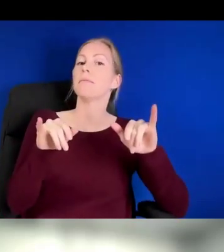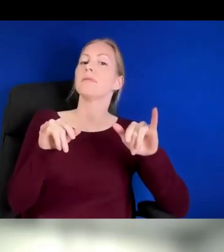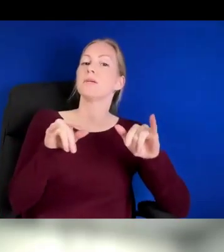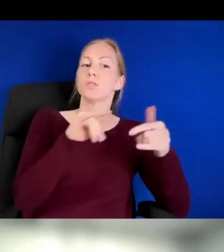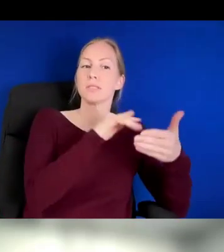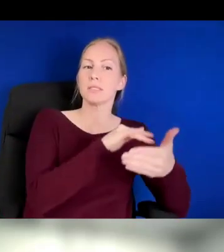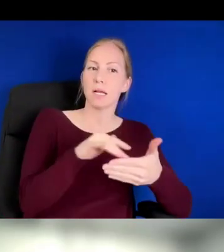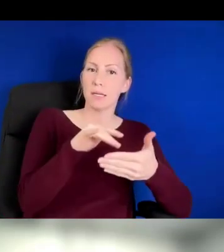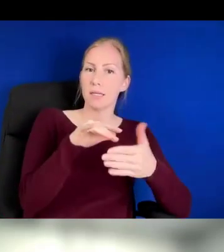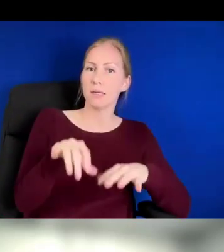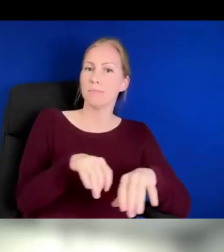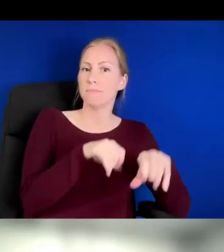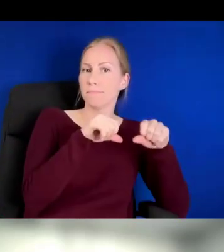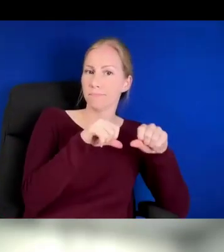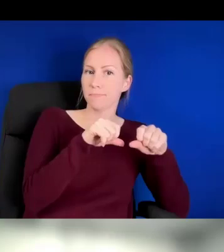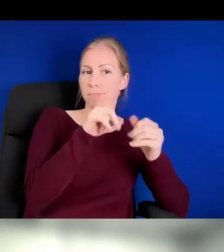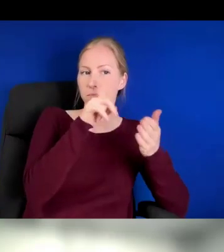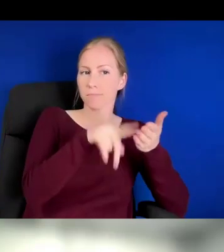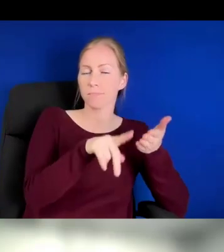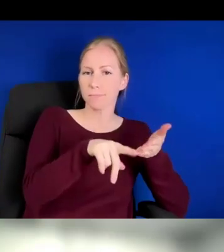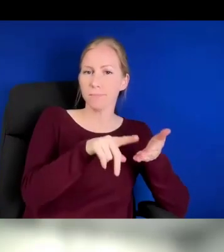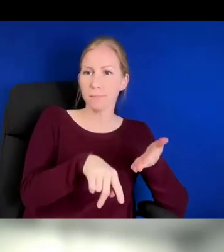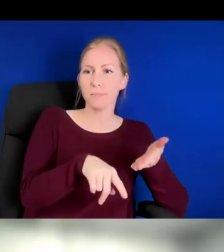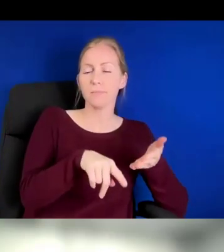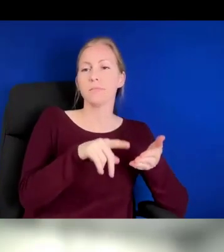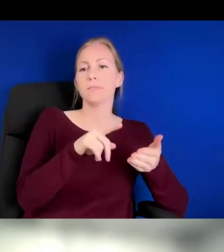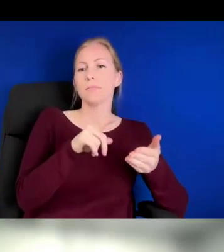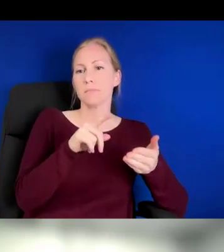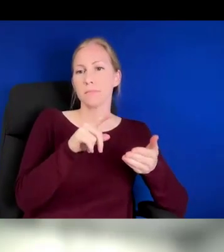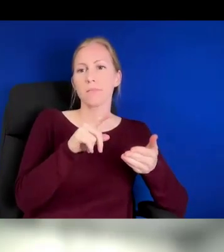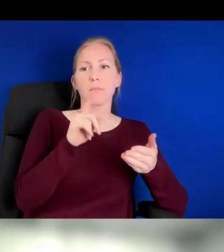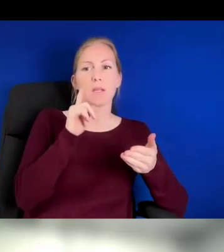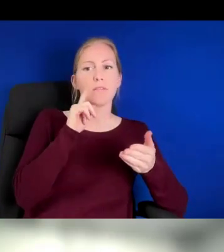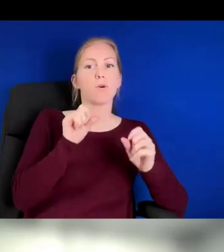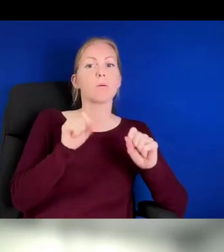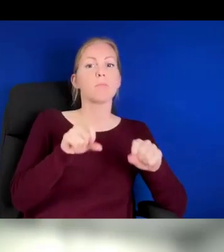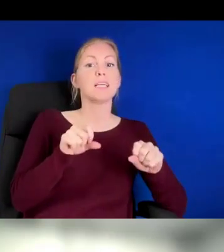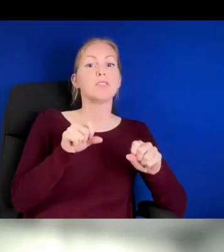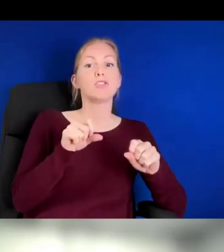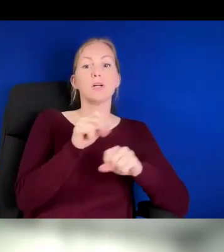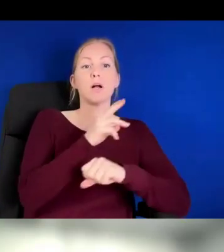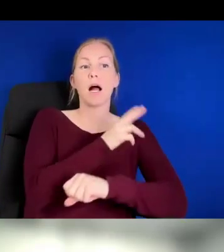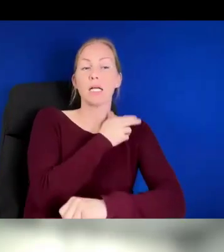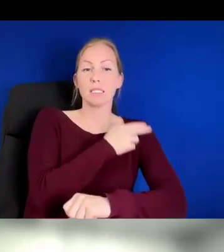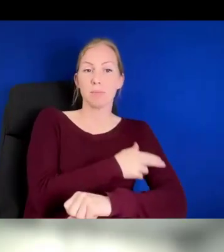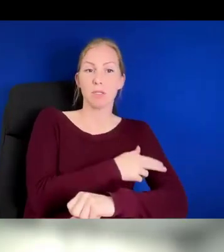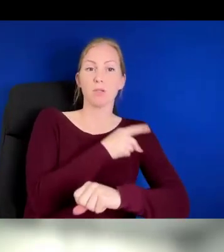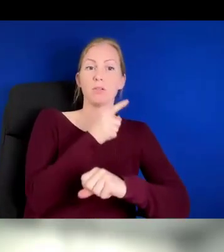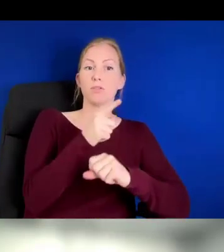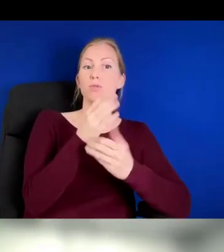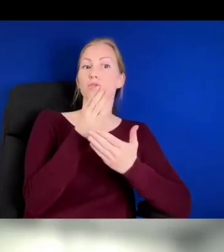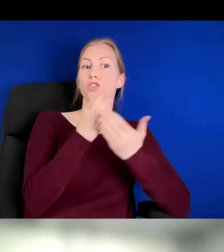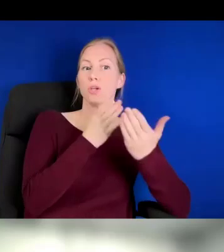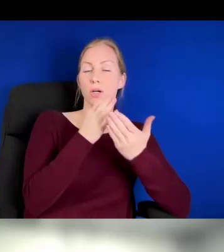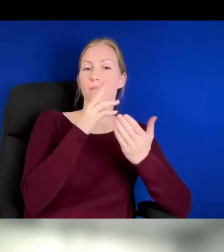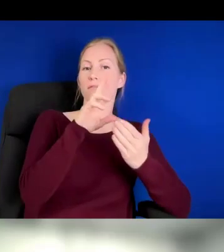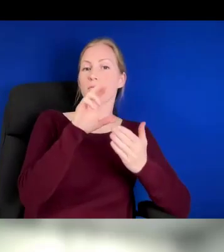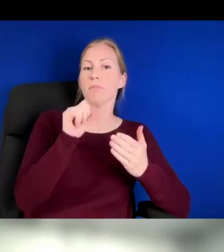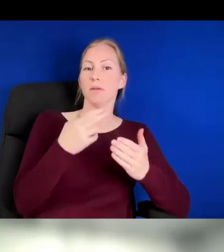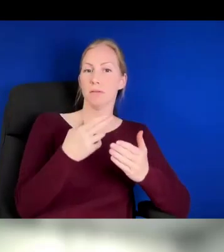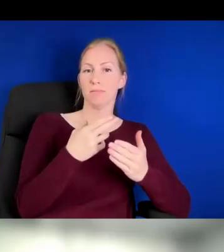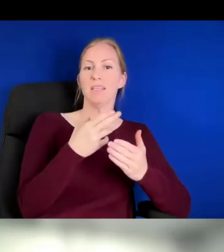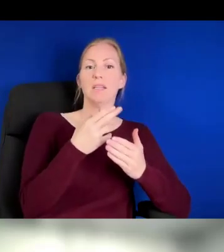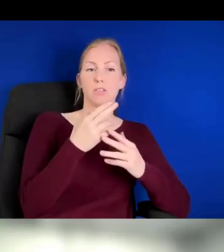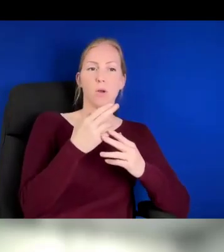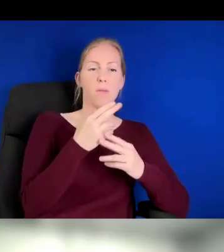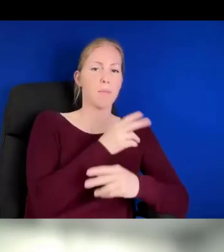of um, of a potential hospital to serve the Bridgewater State Hospital